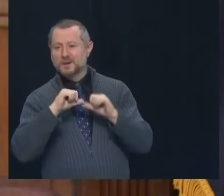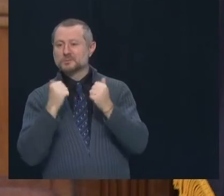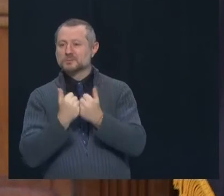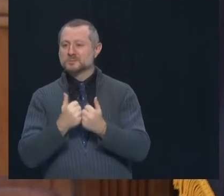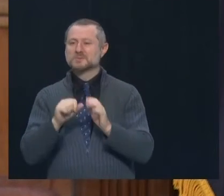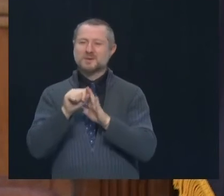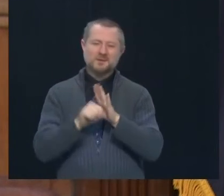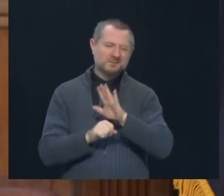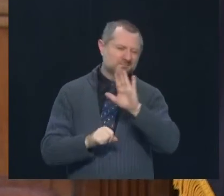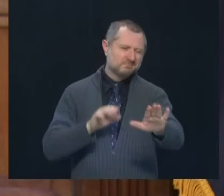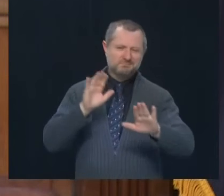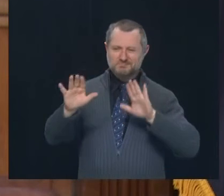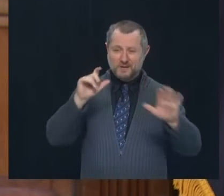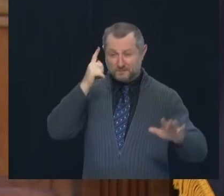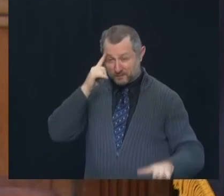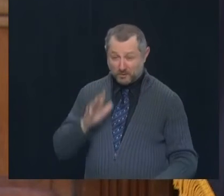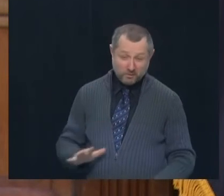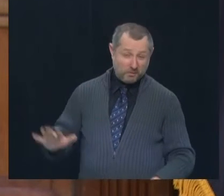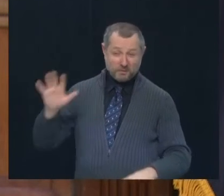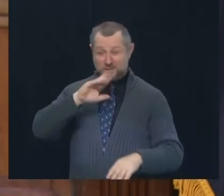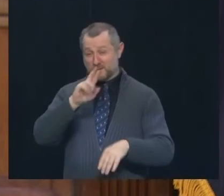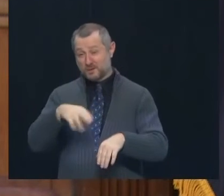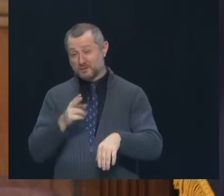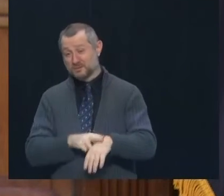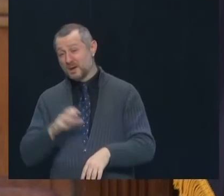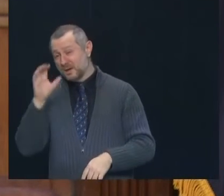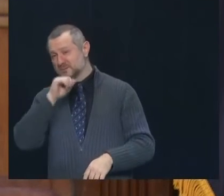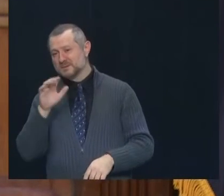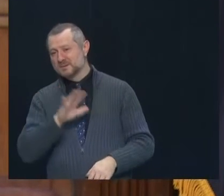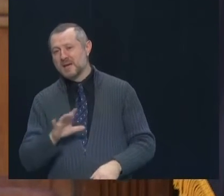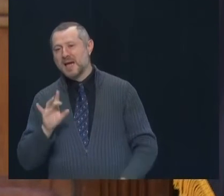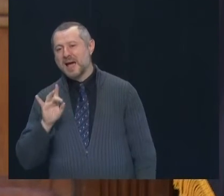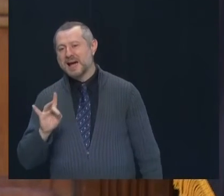the nationwide estimate is about $8 billion.